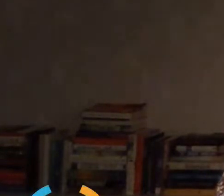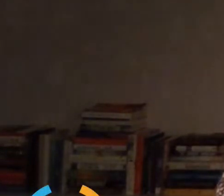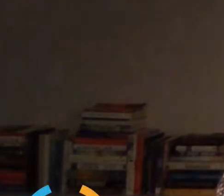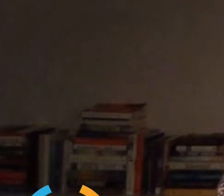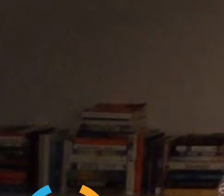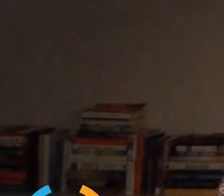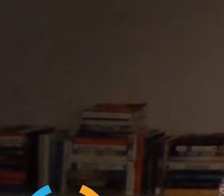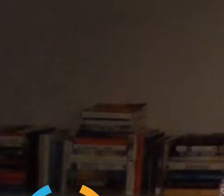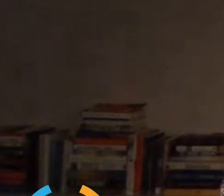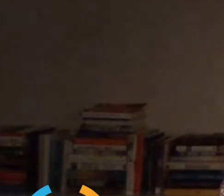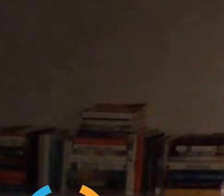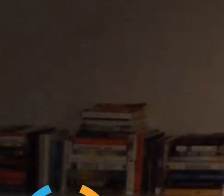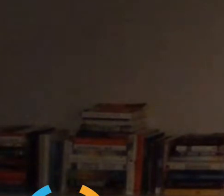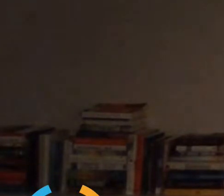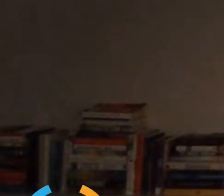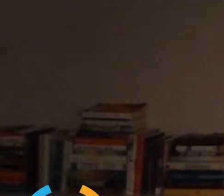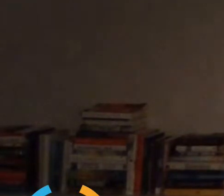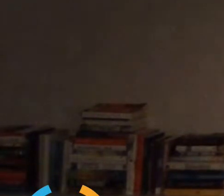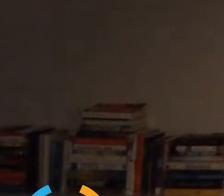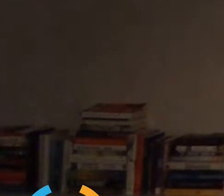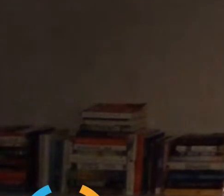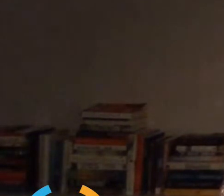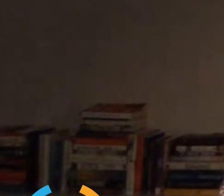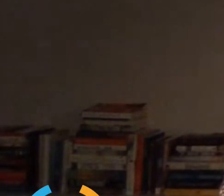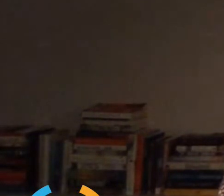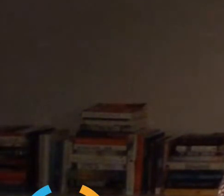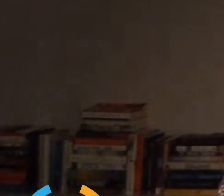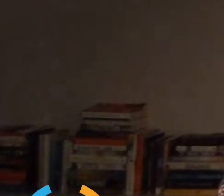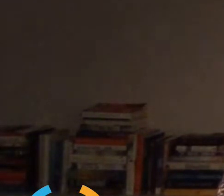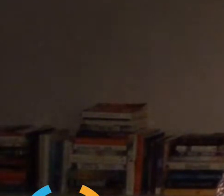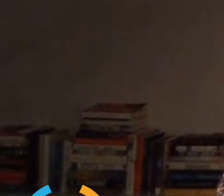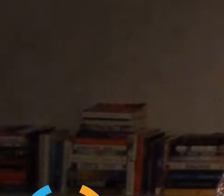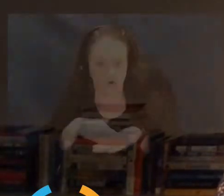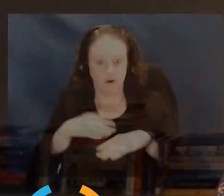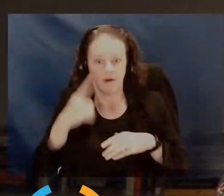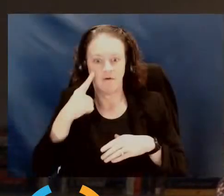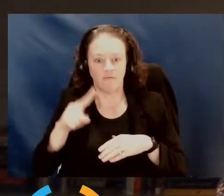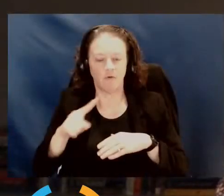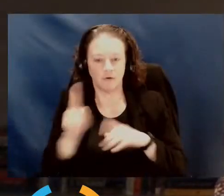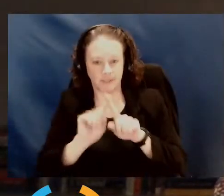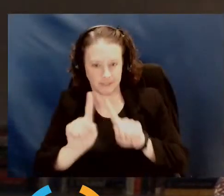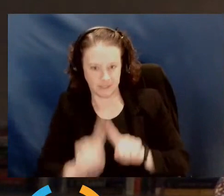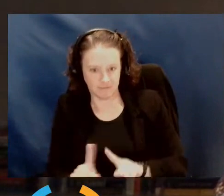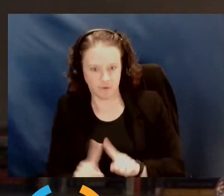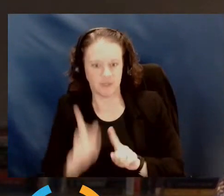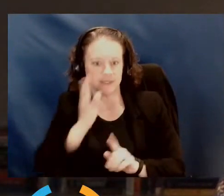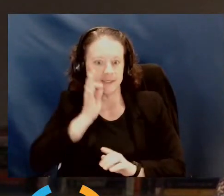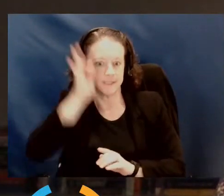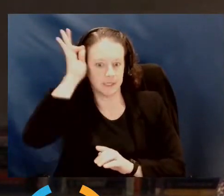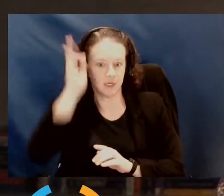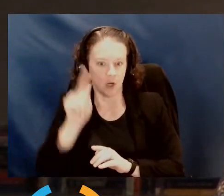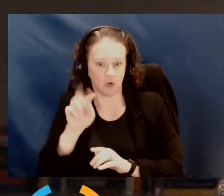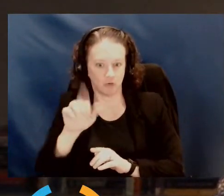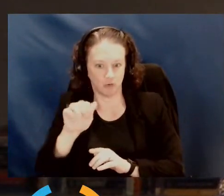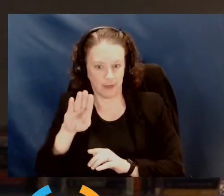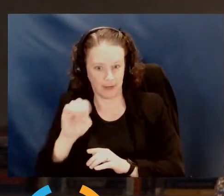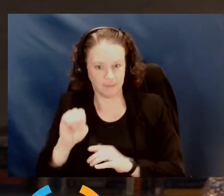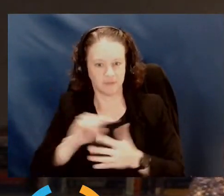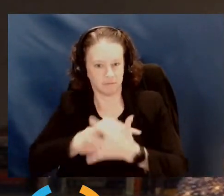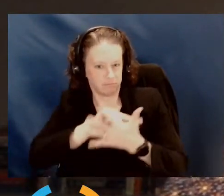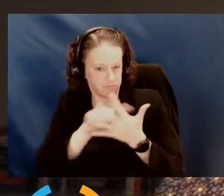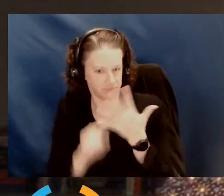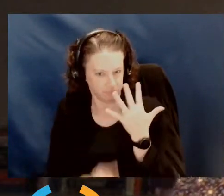Multnomah, Cathlamet, and Clackamas, the Tualatin, Kalapuya, and Molalla,